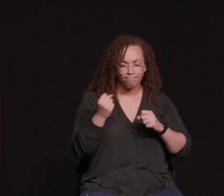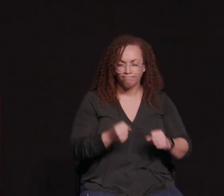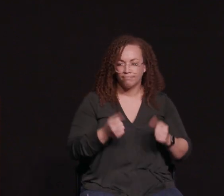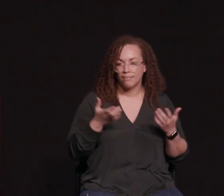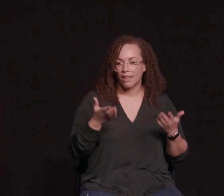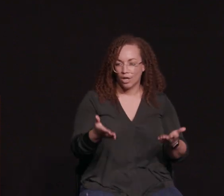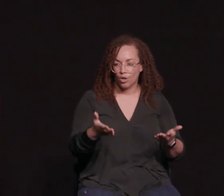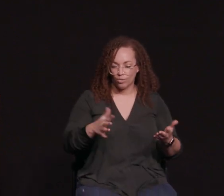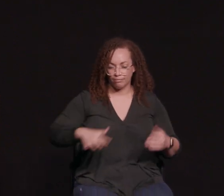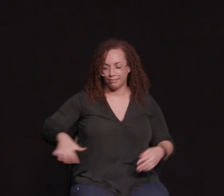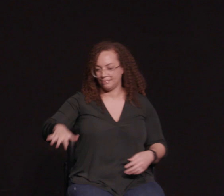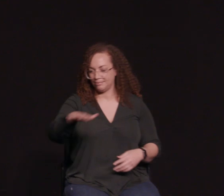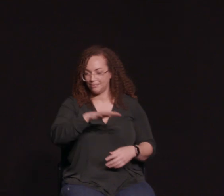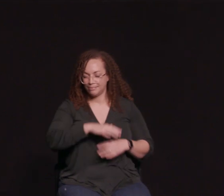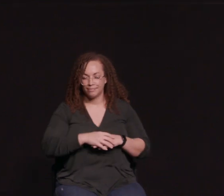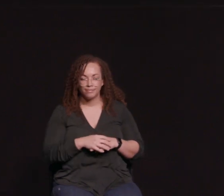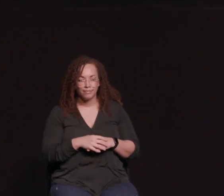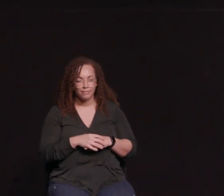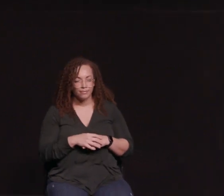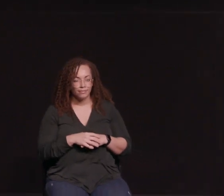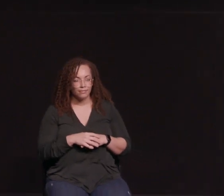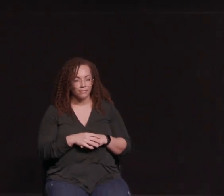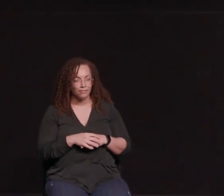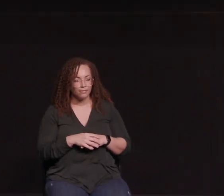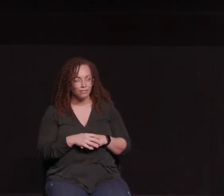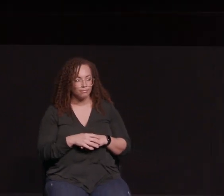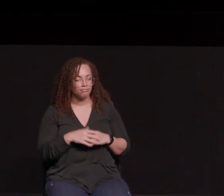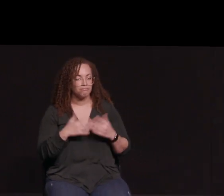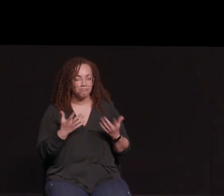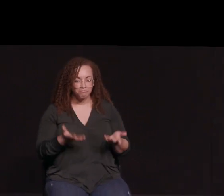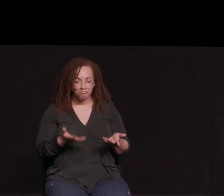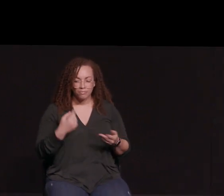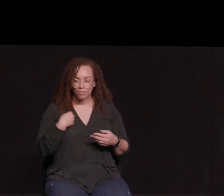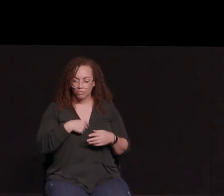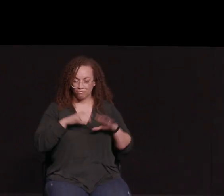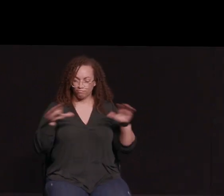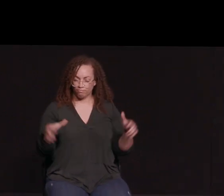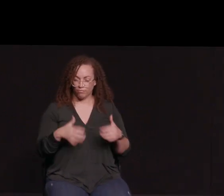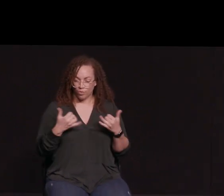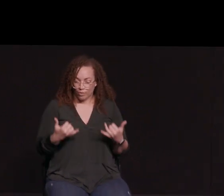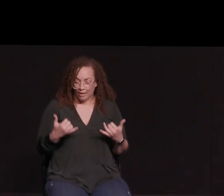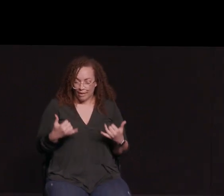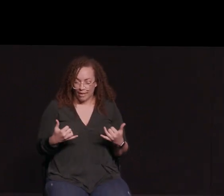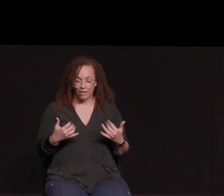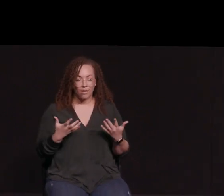Given where and why we gather today, I want to lift up